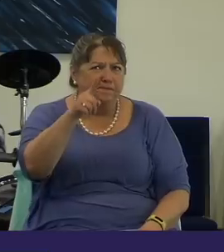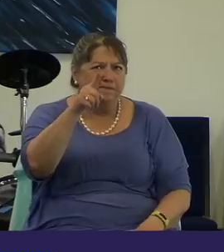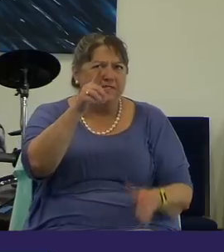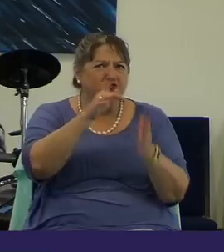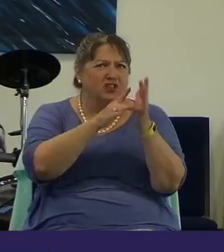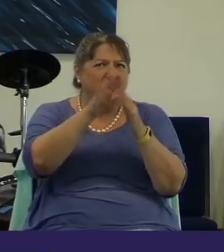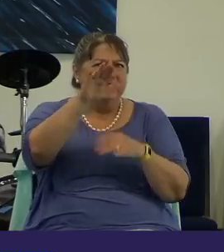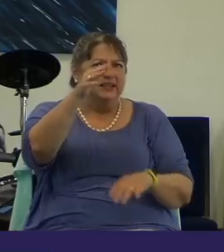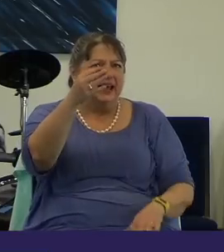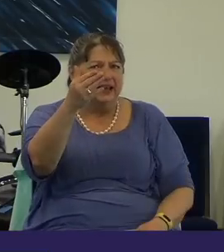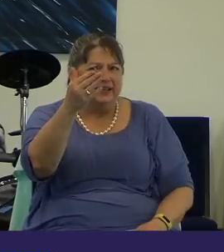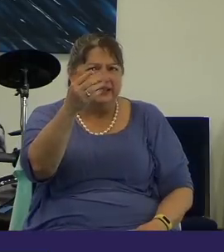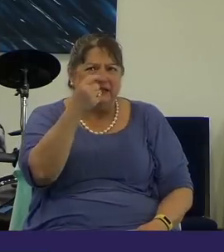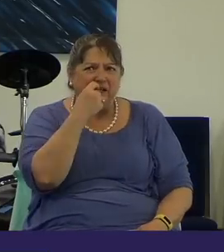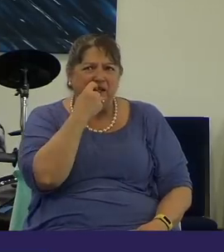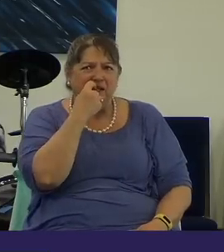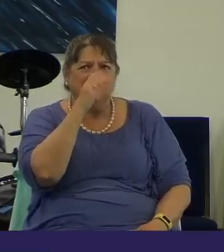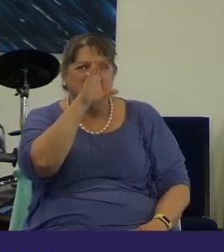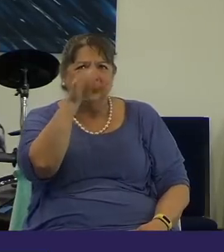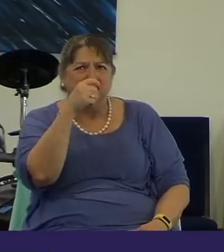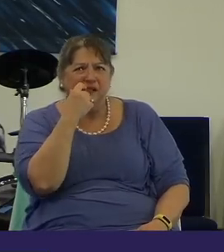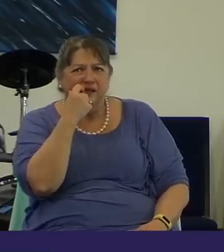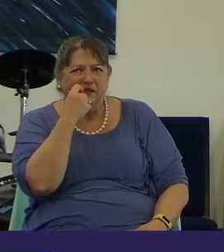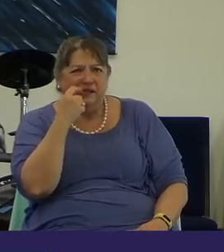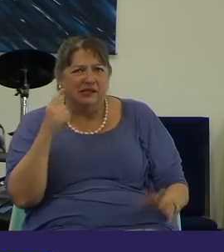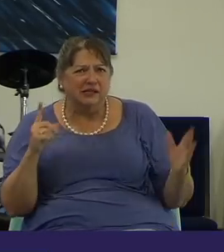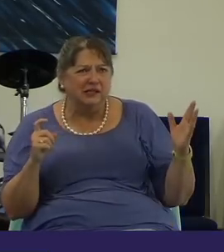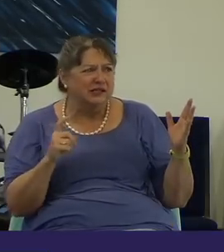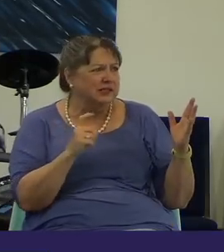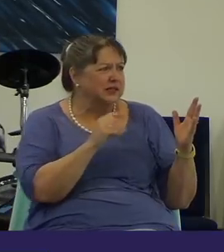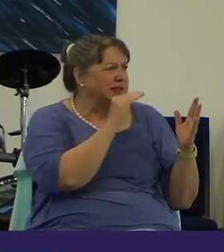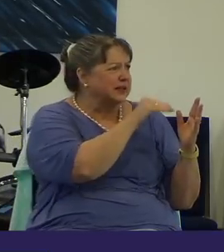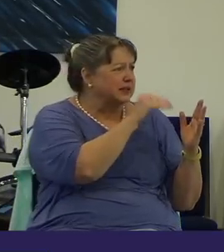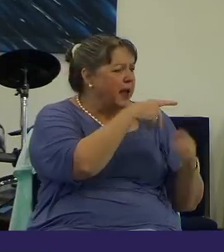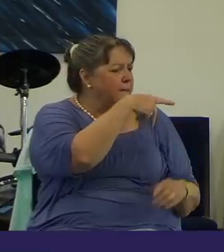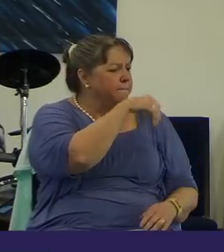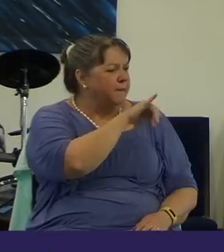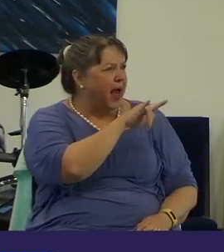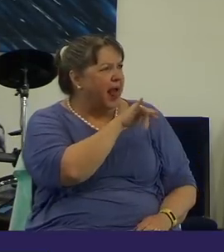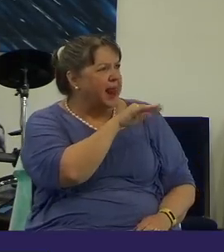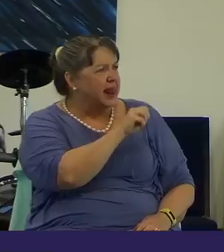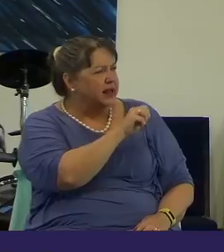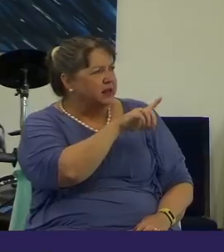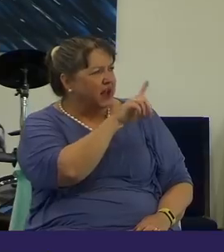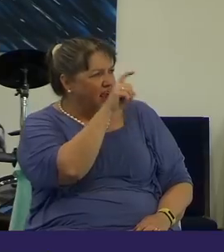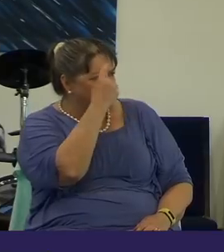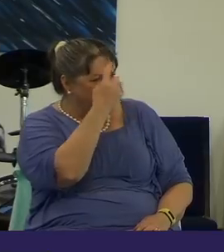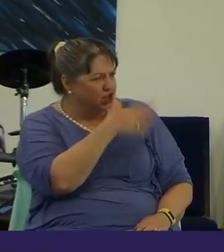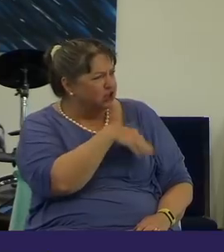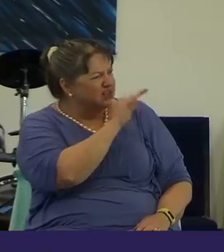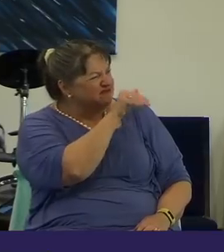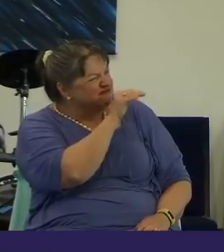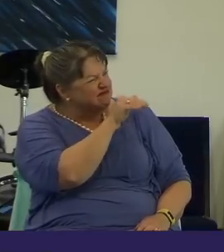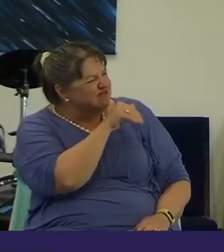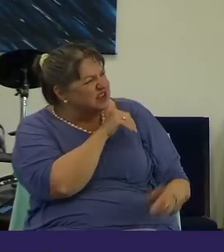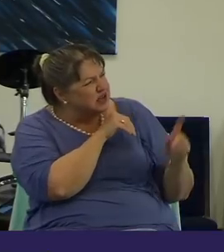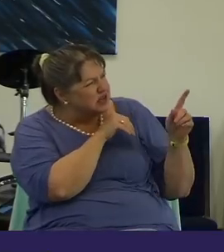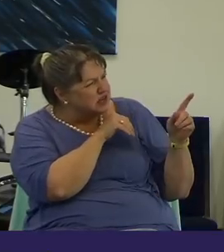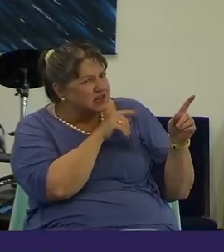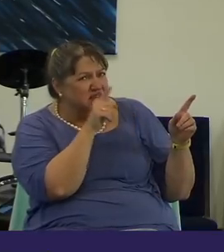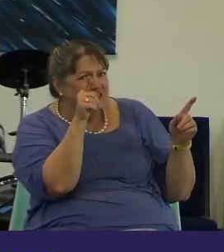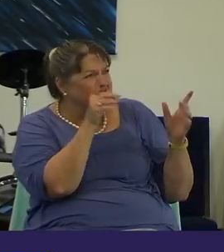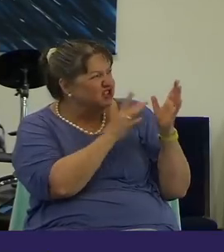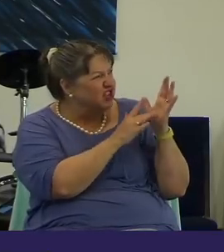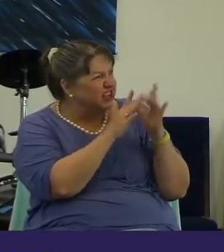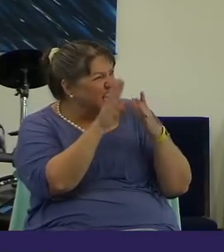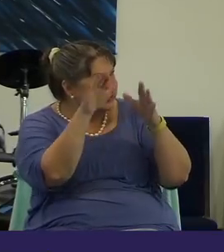can have the body of Jesus. And Pilate, having had heard that Jesus died, he was pierced to the side, which was proof that he